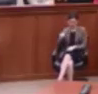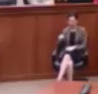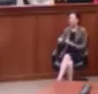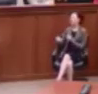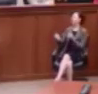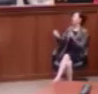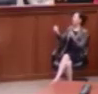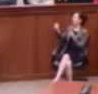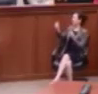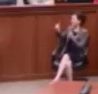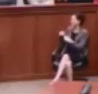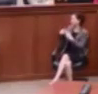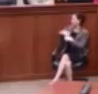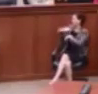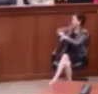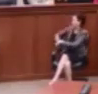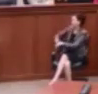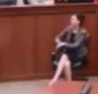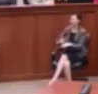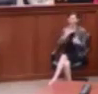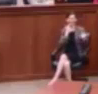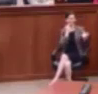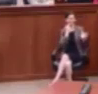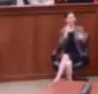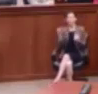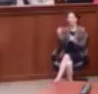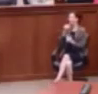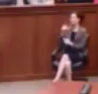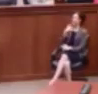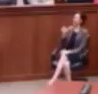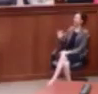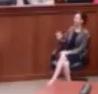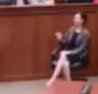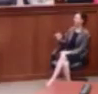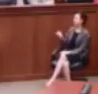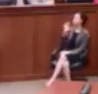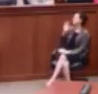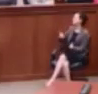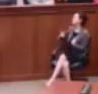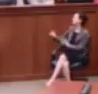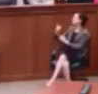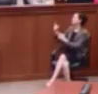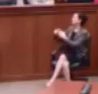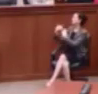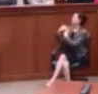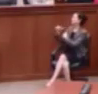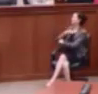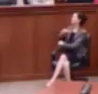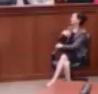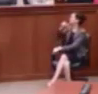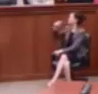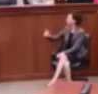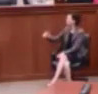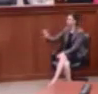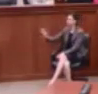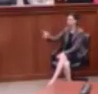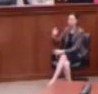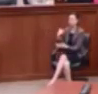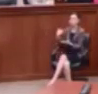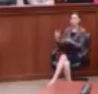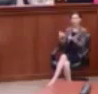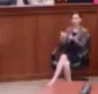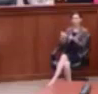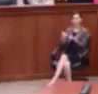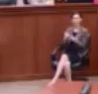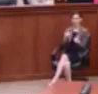It is, but I want to set it up because it's not like we're going to go bring something to the Accountability Commission tomorrow. What we want to do is